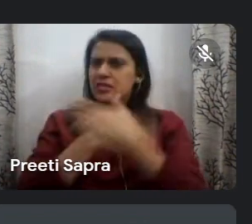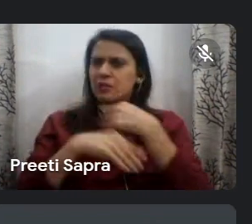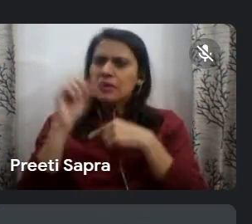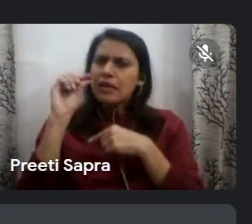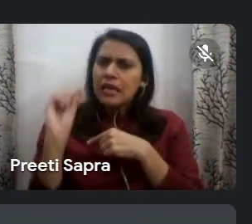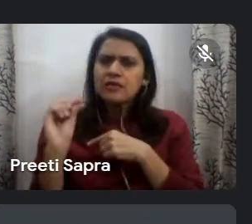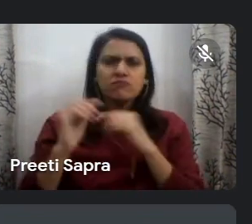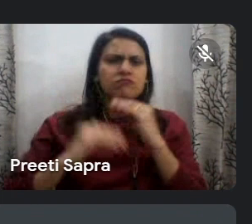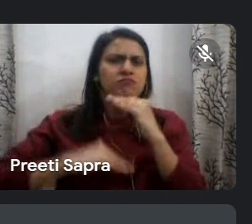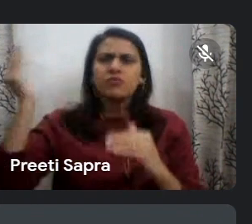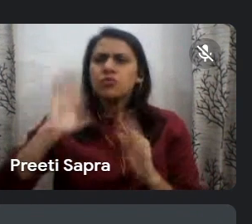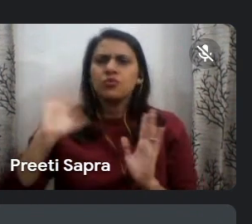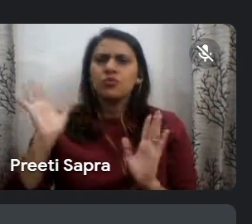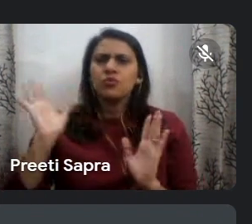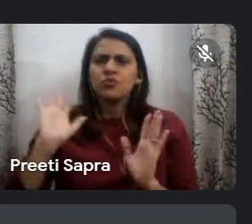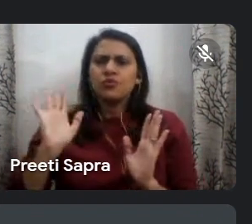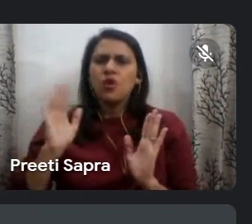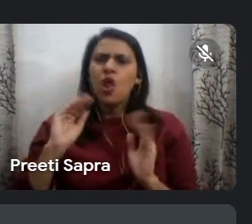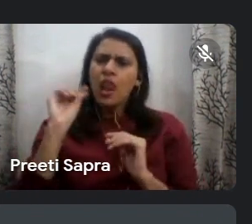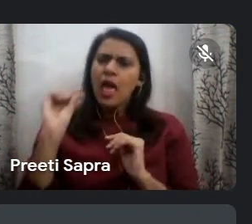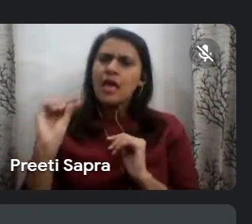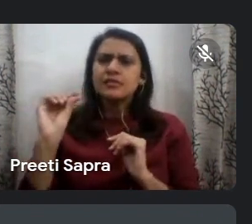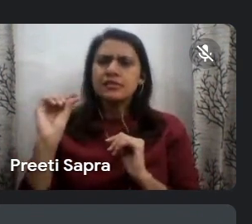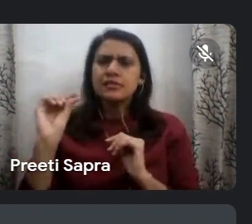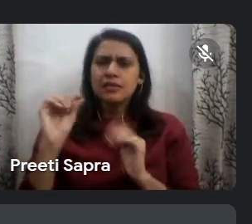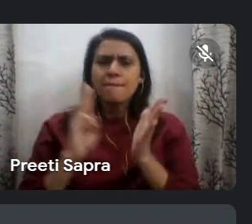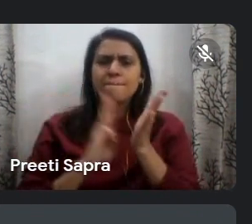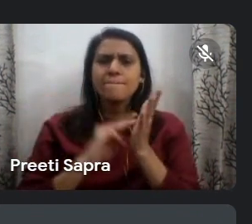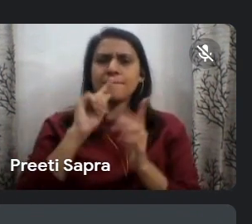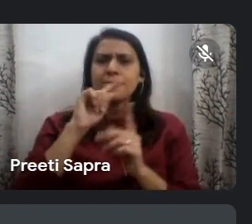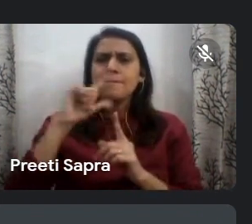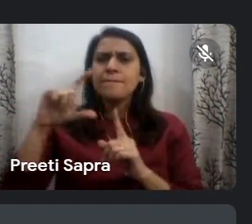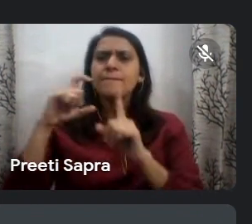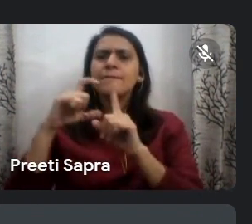Would any of the speakers would like to take that up?